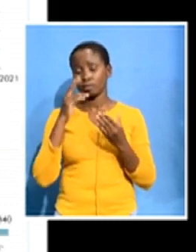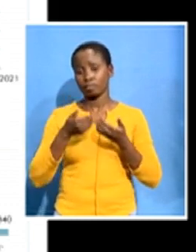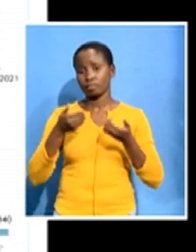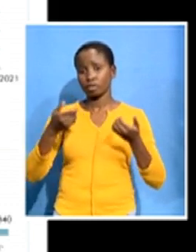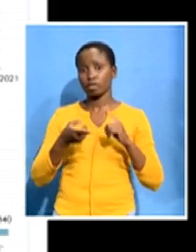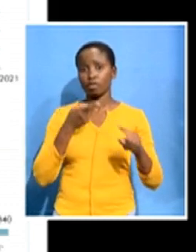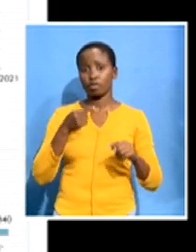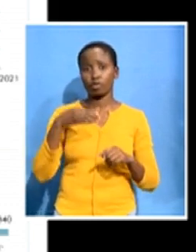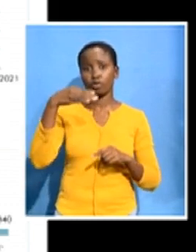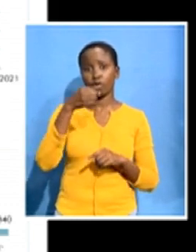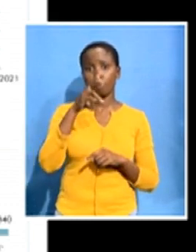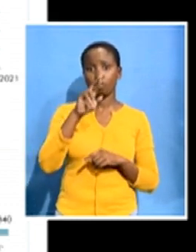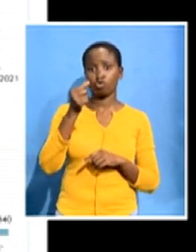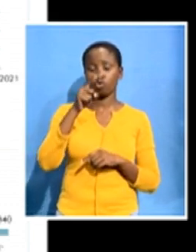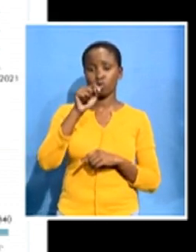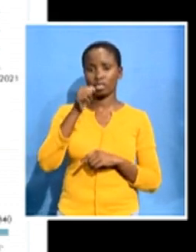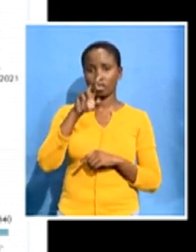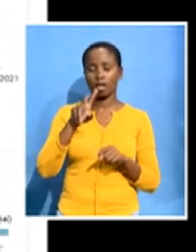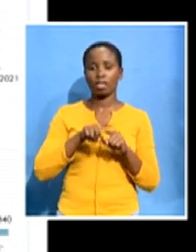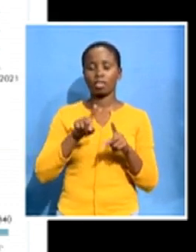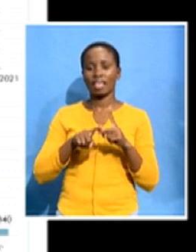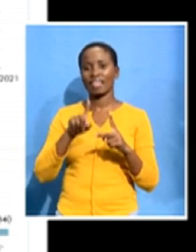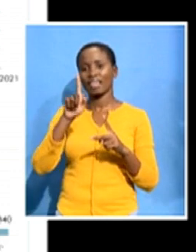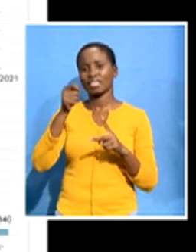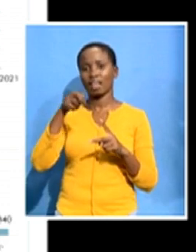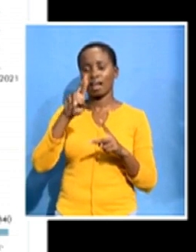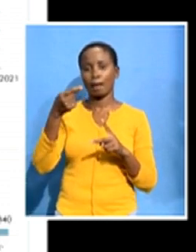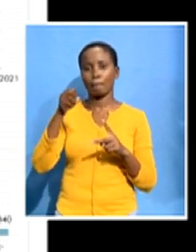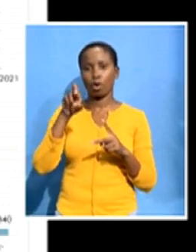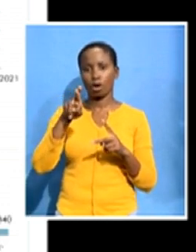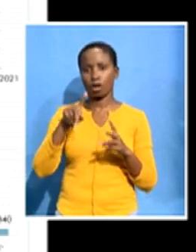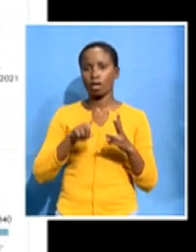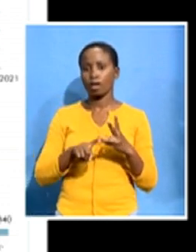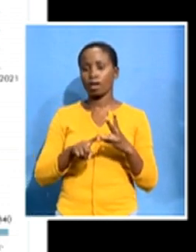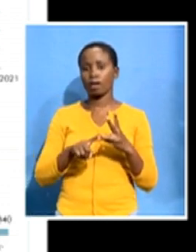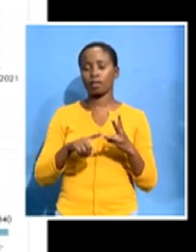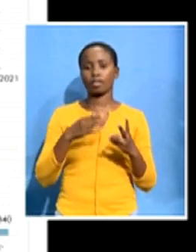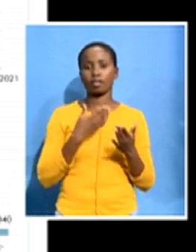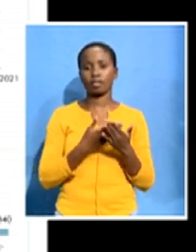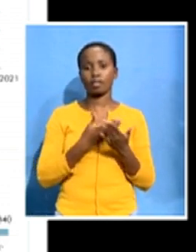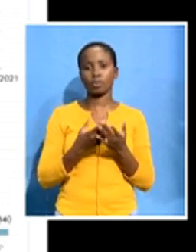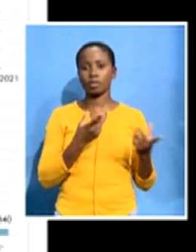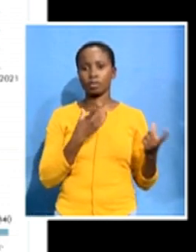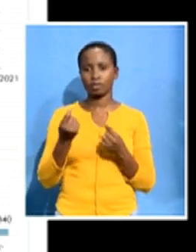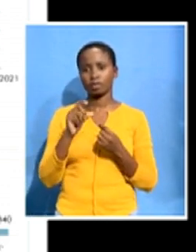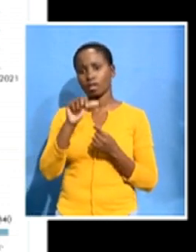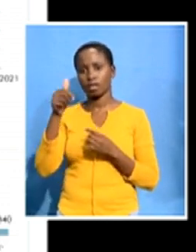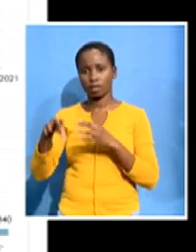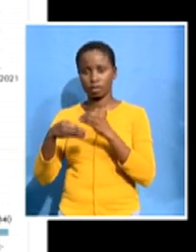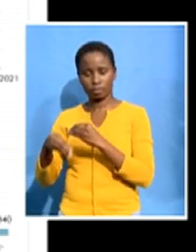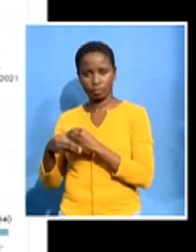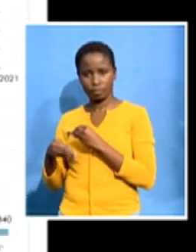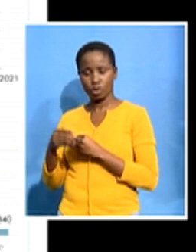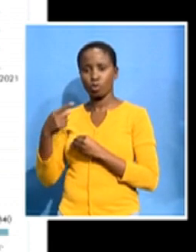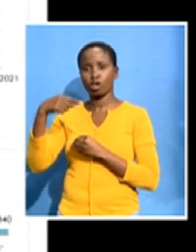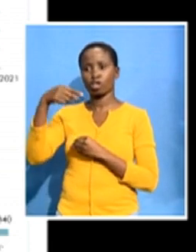Tygerberg 10,200, Gatesville 9,200, and then the other additional sites with George at 4,300,